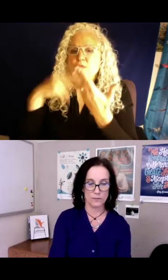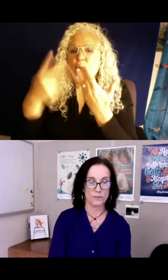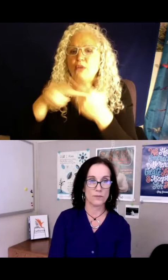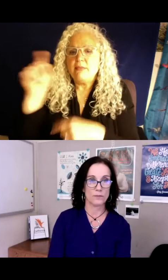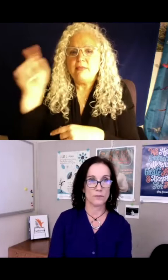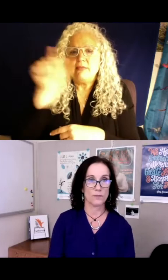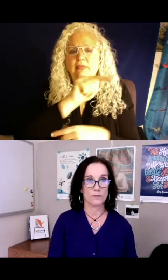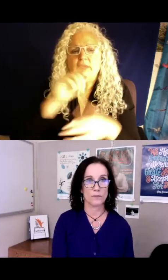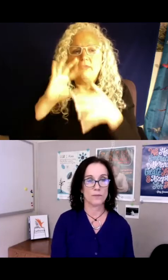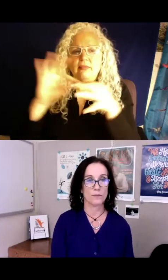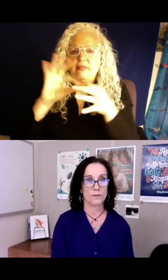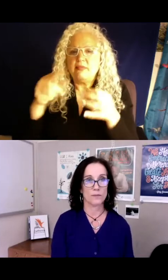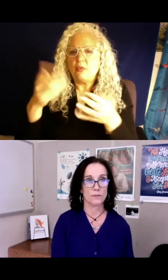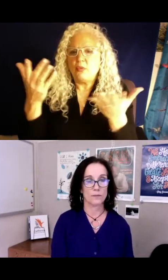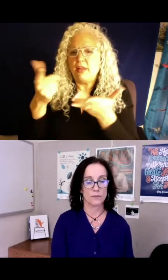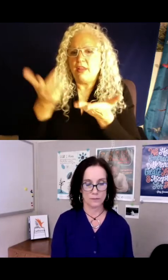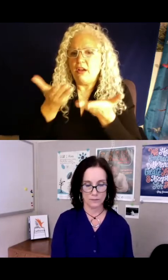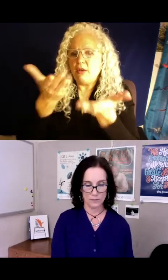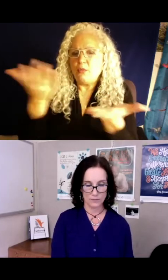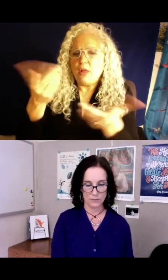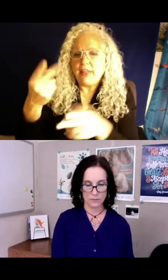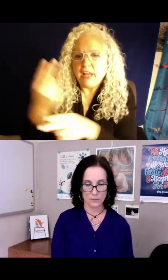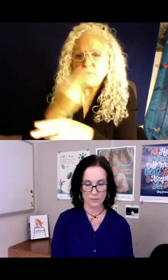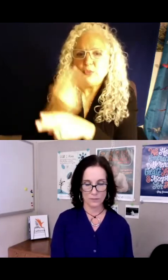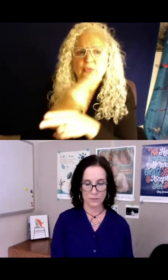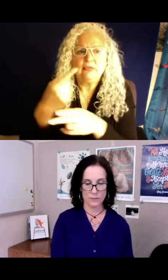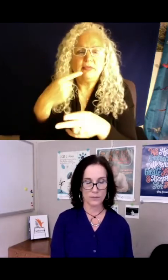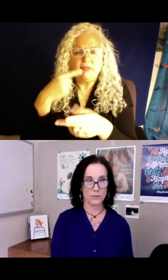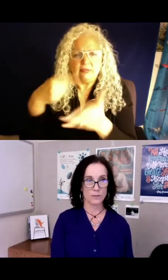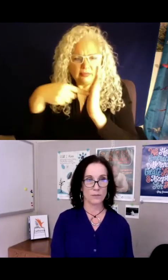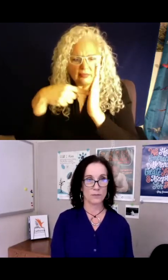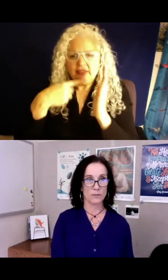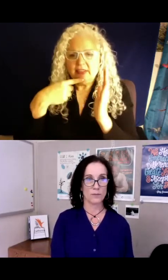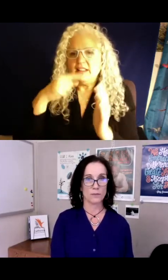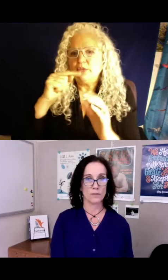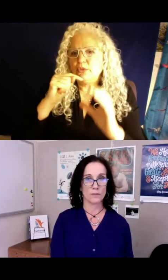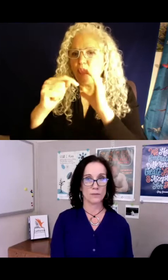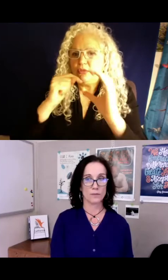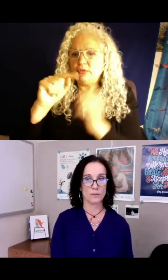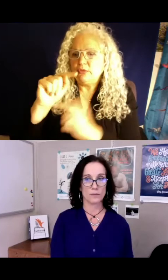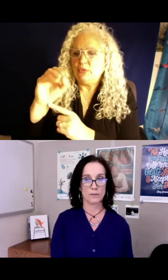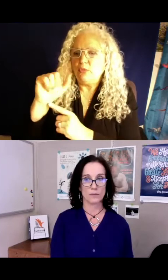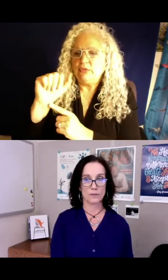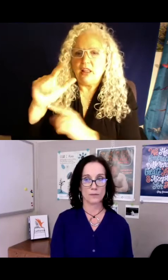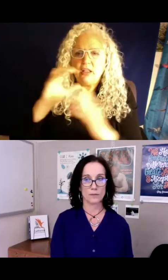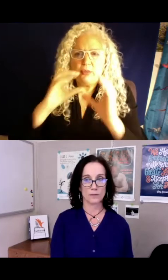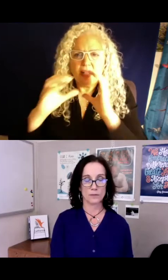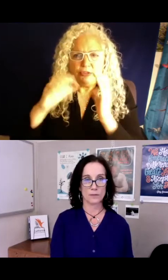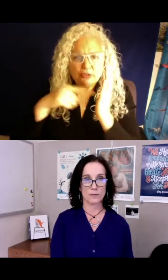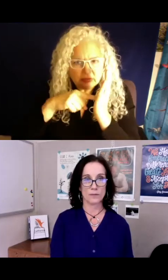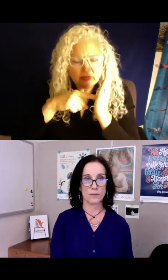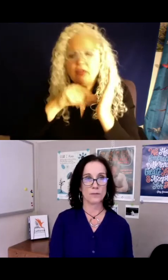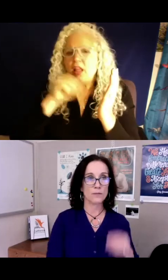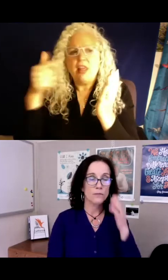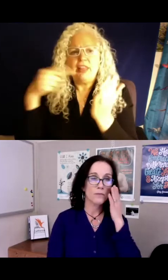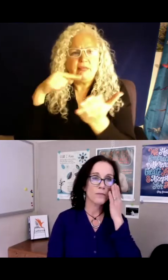Now, if you notice, different programs mention services they offer, what things that they use. There's